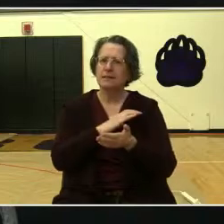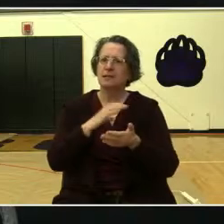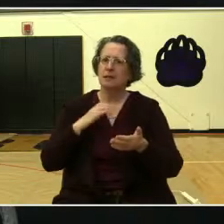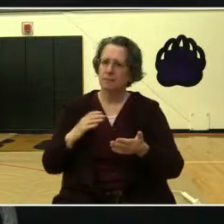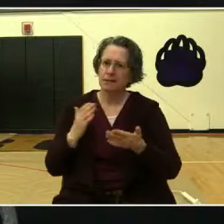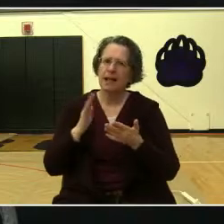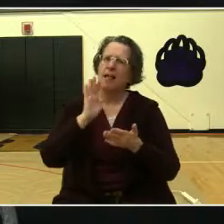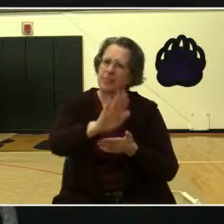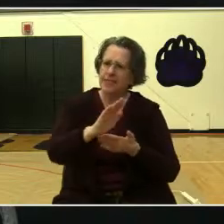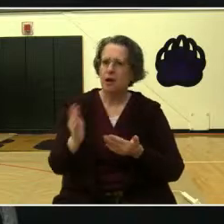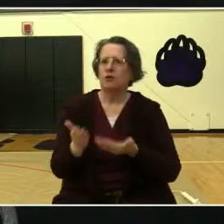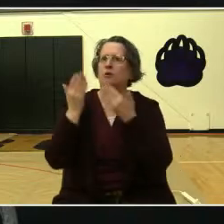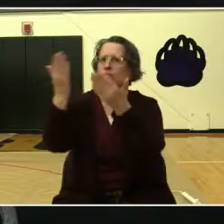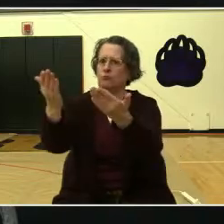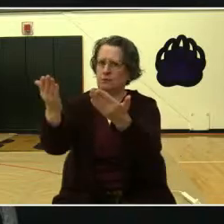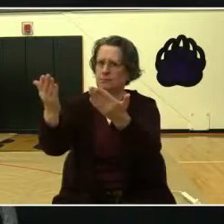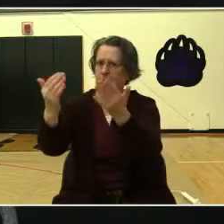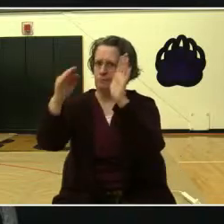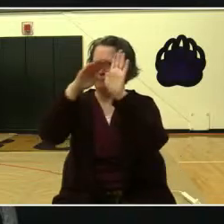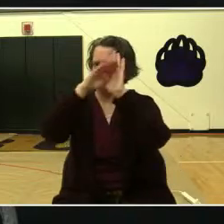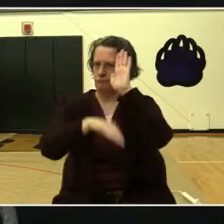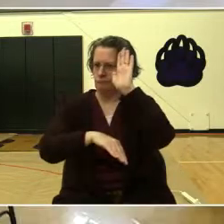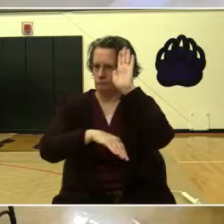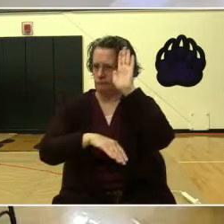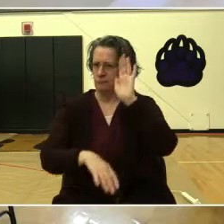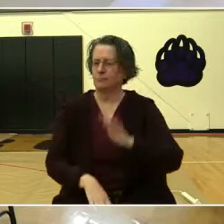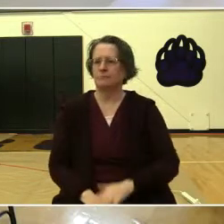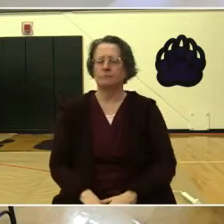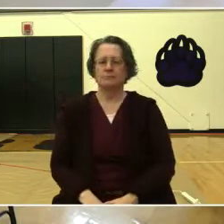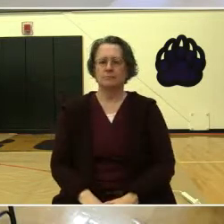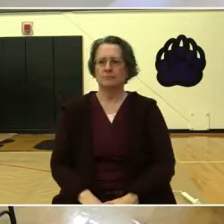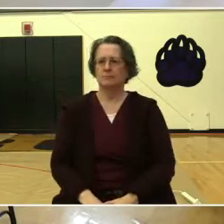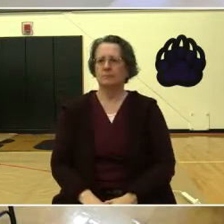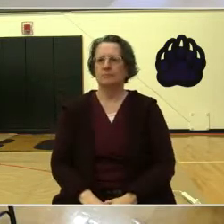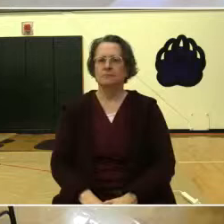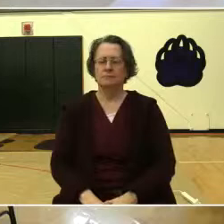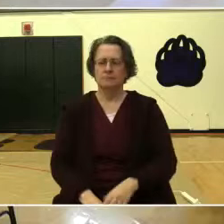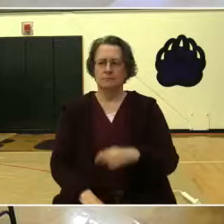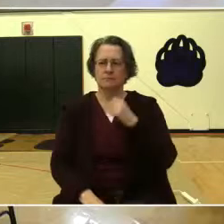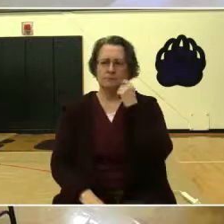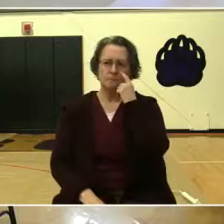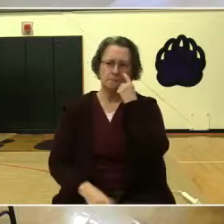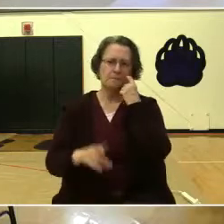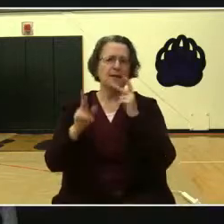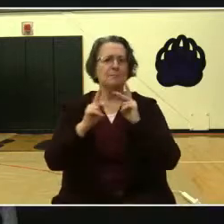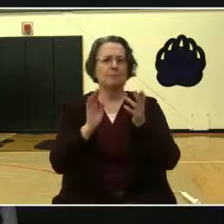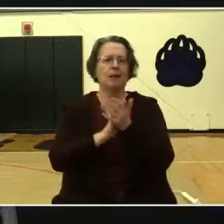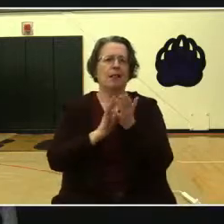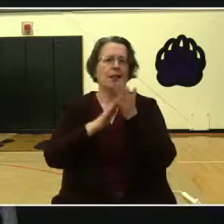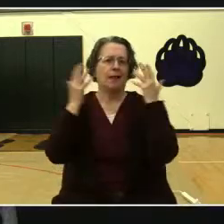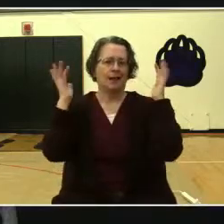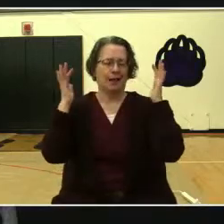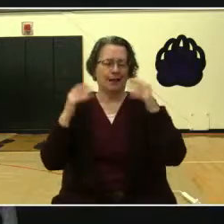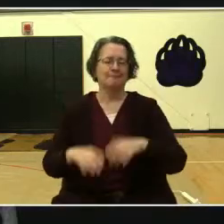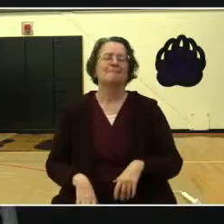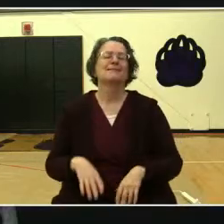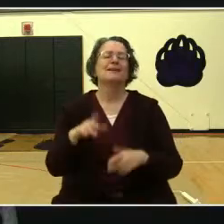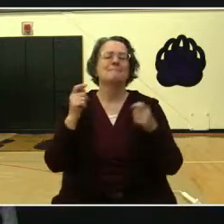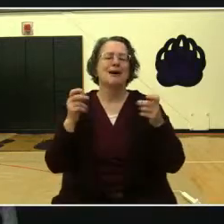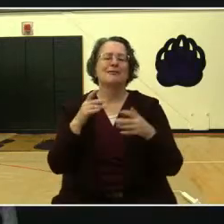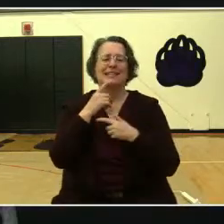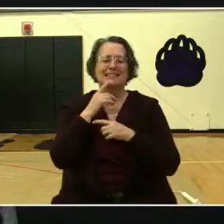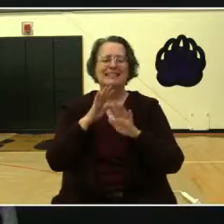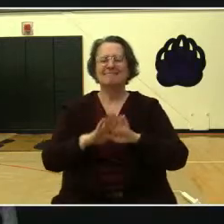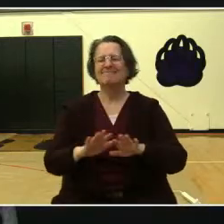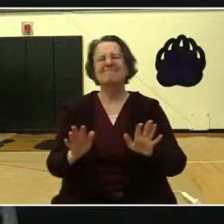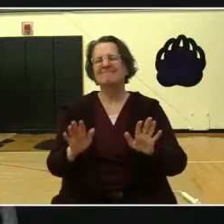you I want to please please I want to please ask that Applause not be